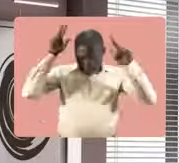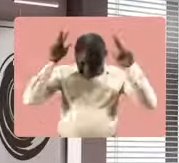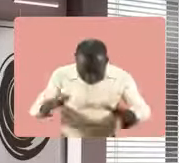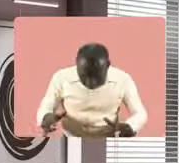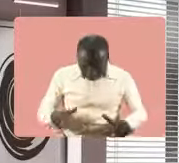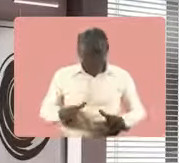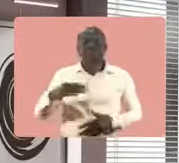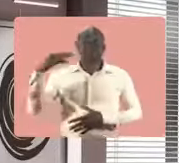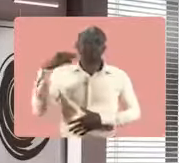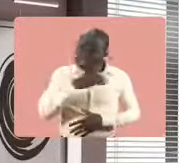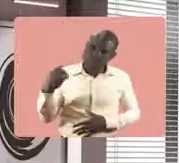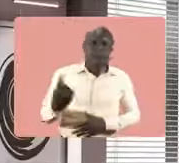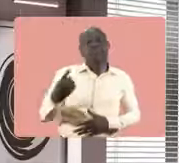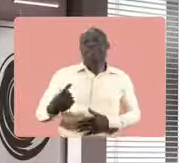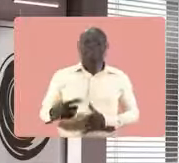enkramofo enka nokre